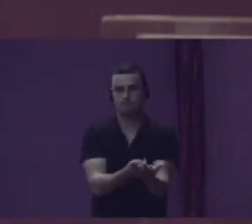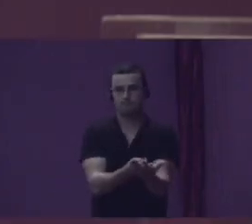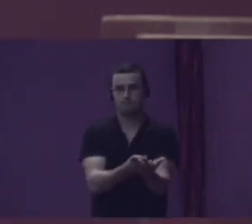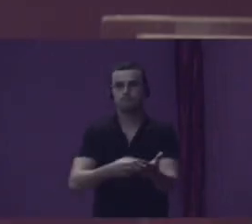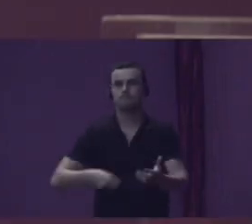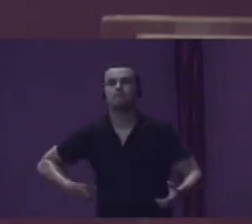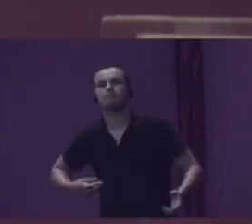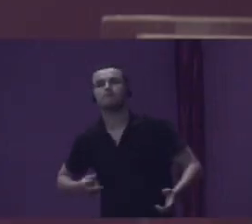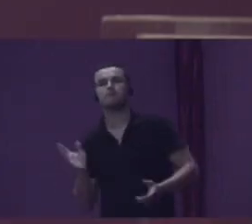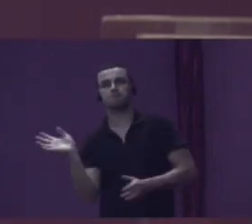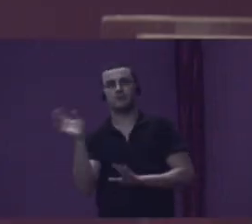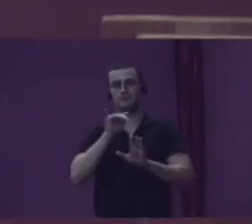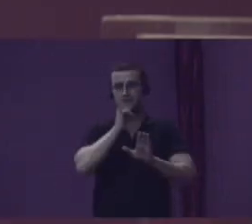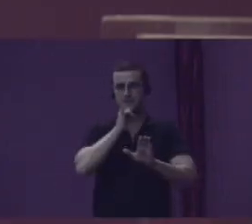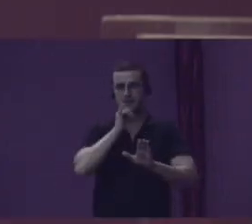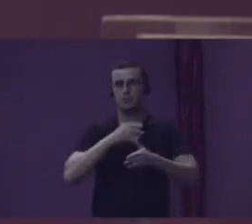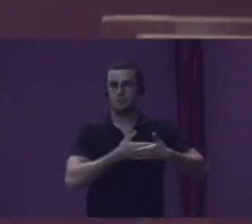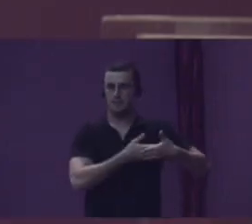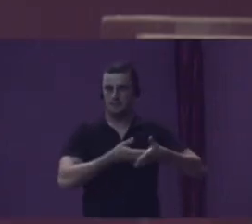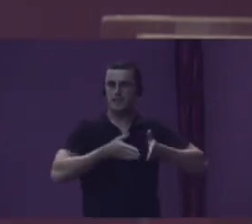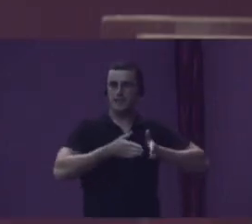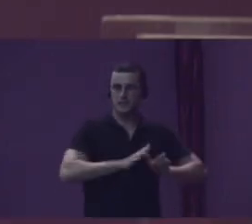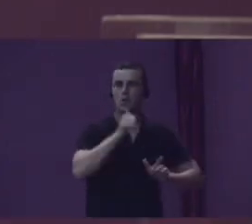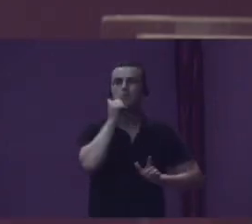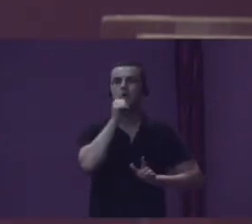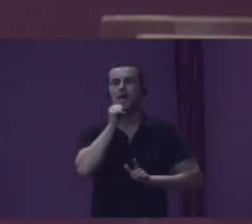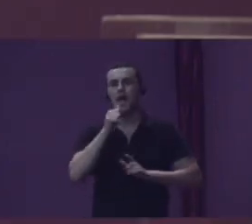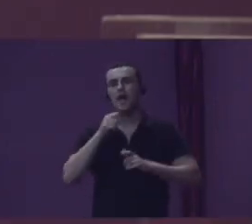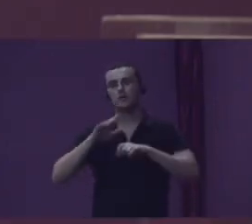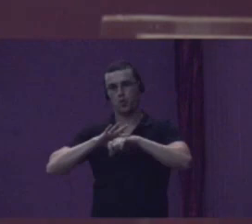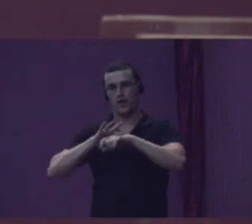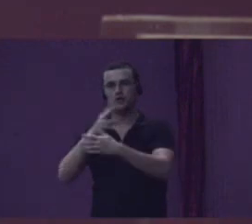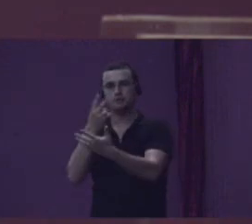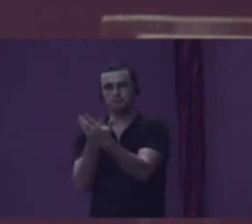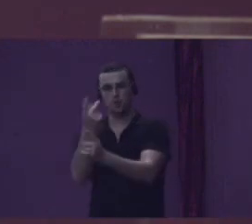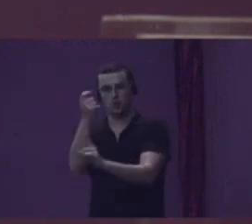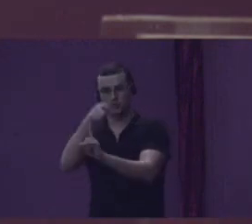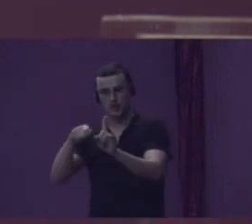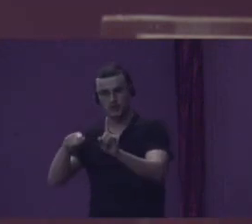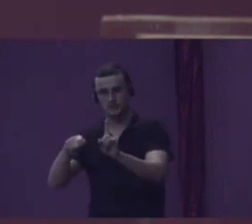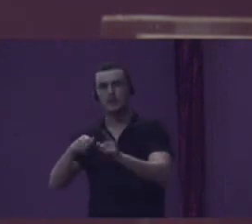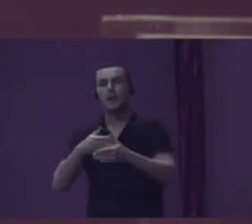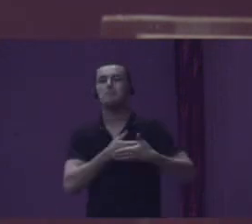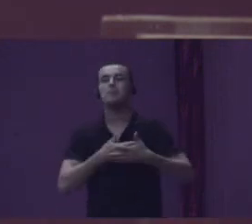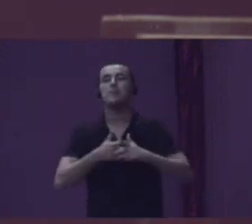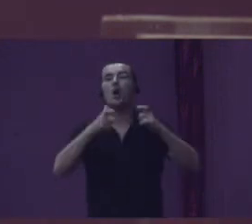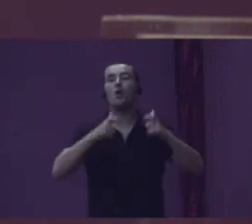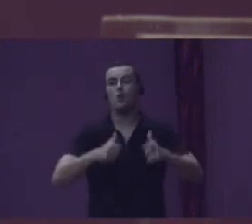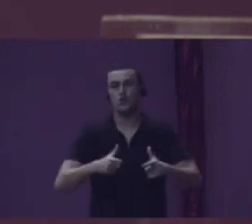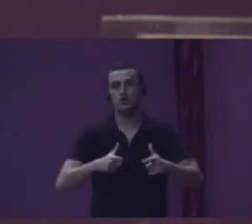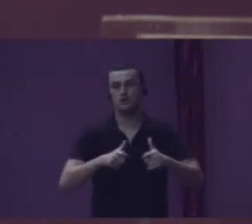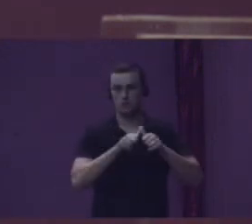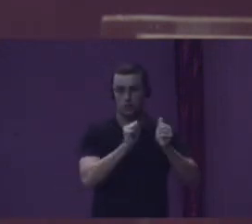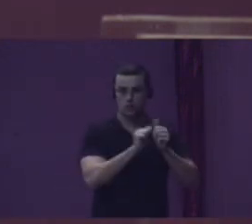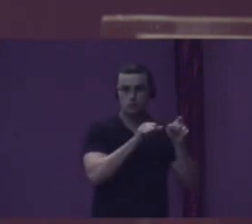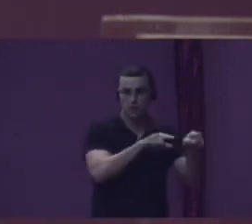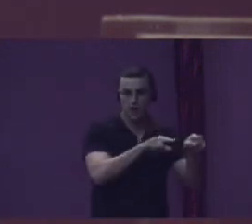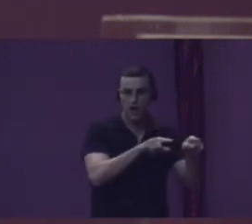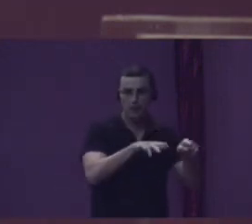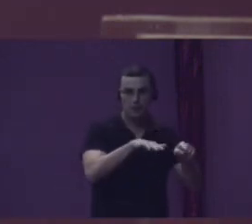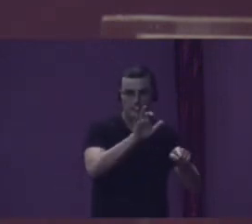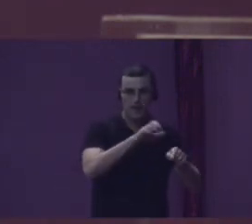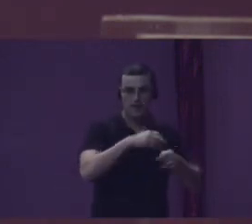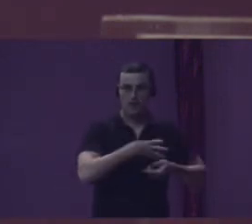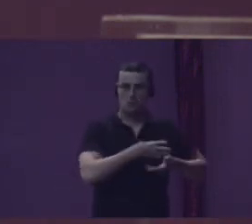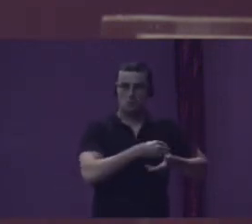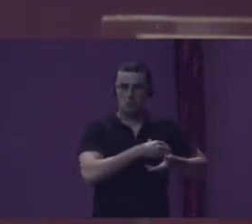of breastfeeding, et cetera? Could you elaborate? Sure, yes. So in this